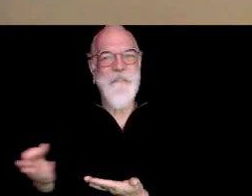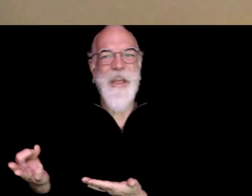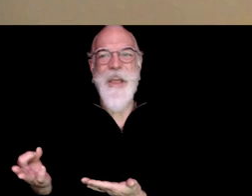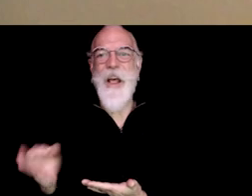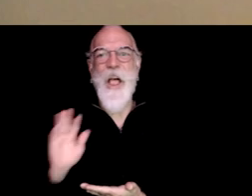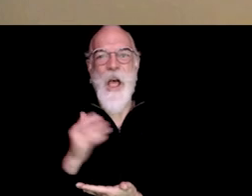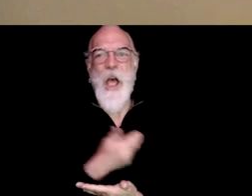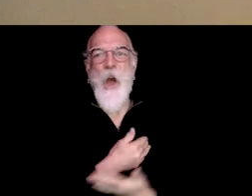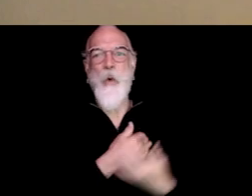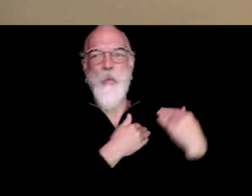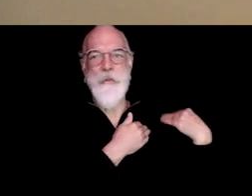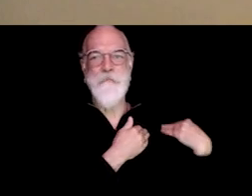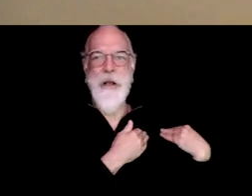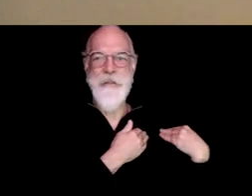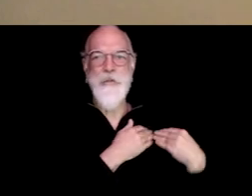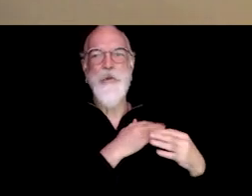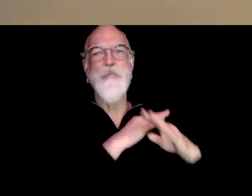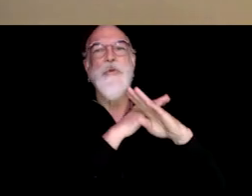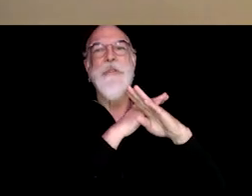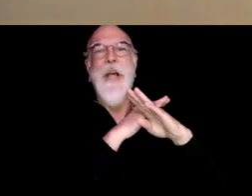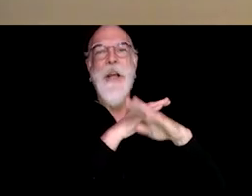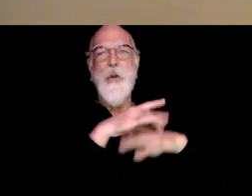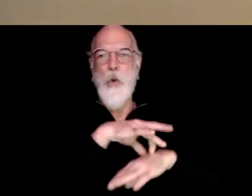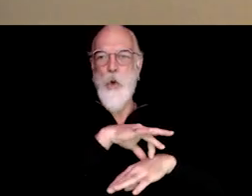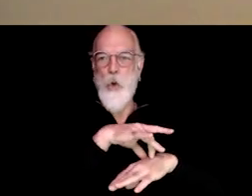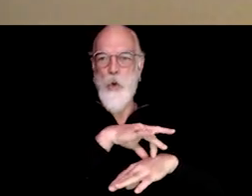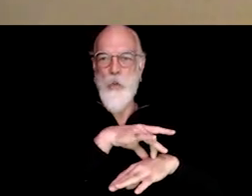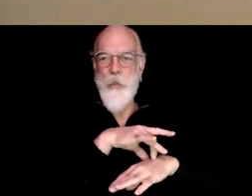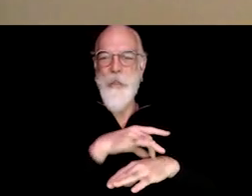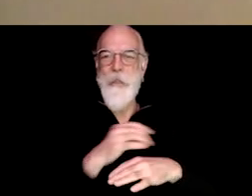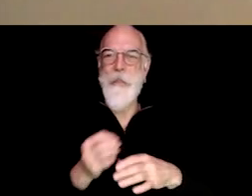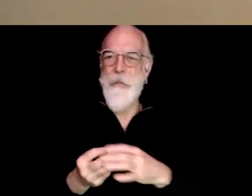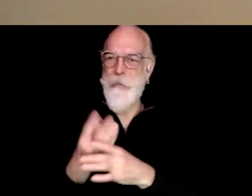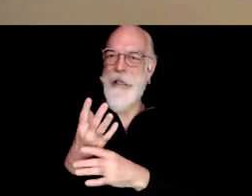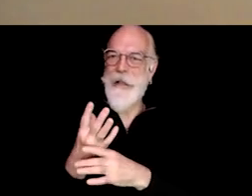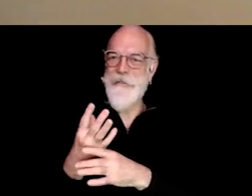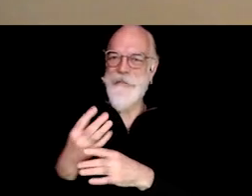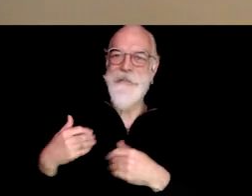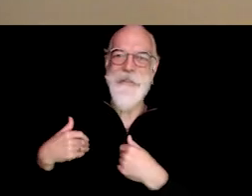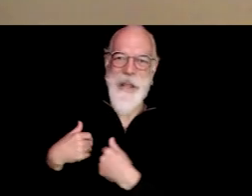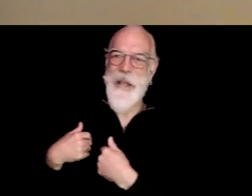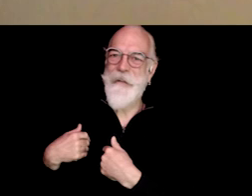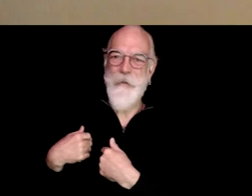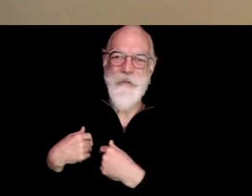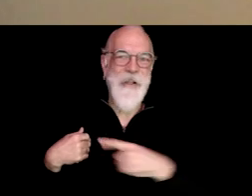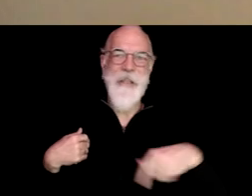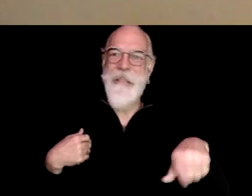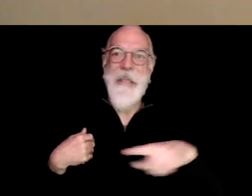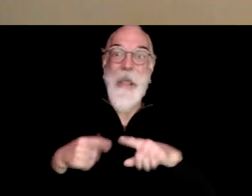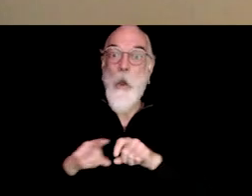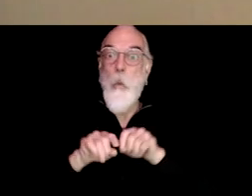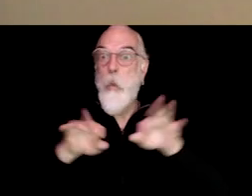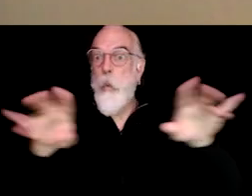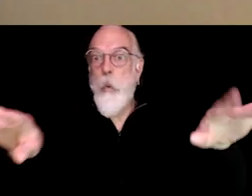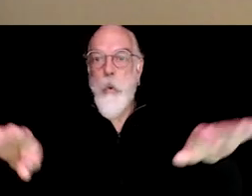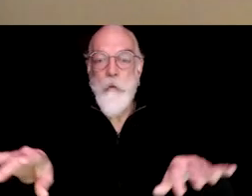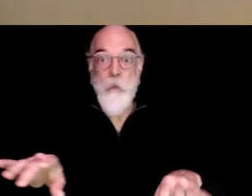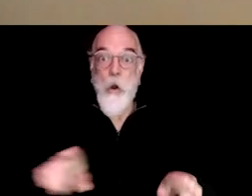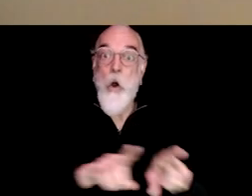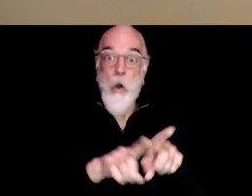and the caretakers of the earth, the animals and the plants, and also the soil.